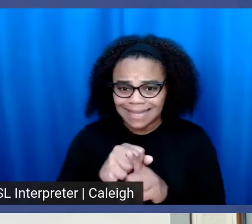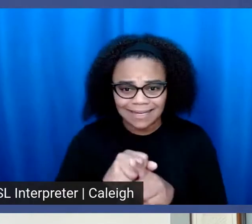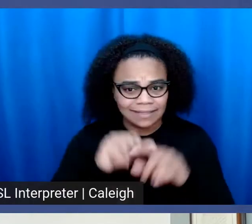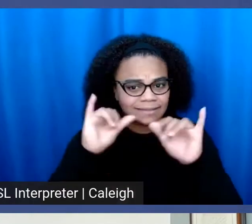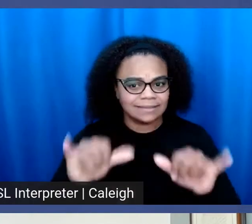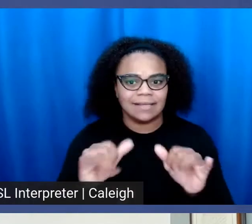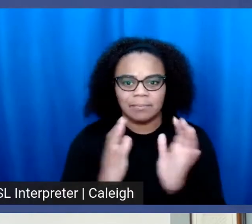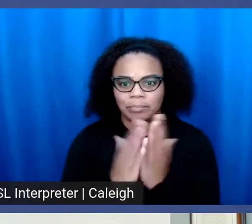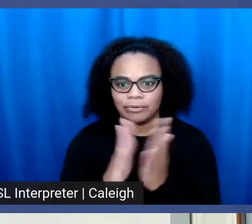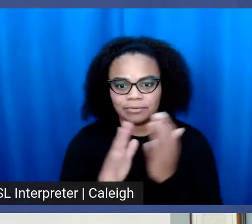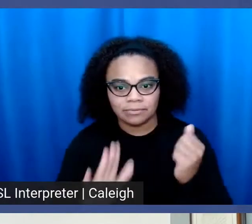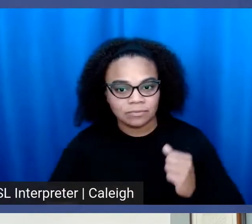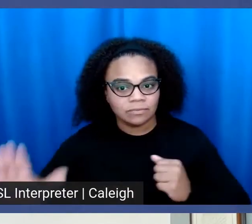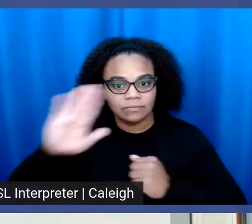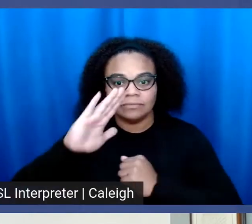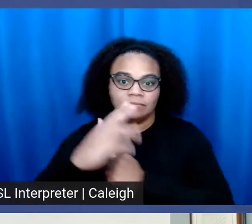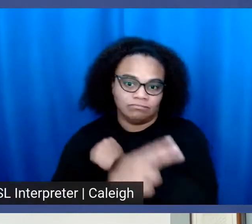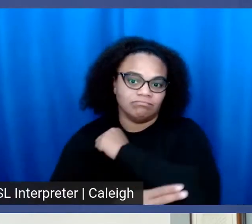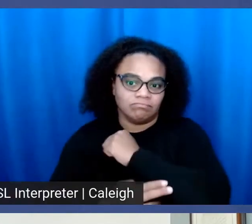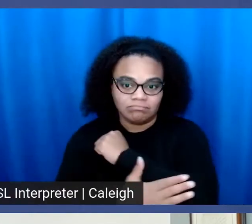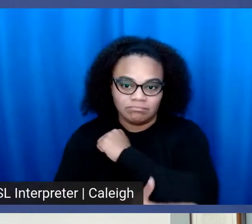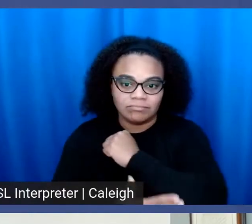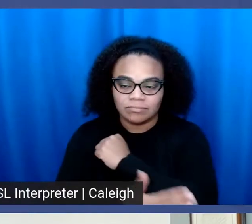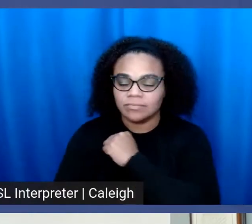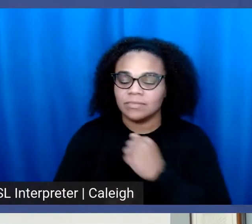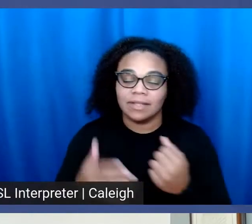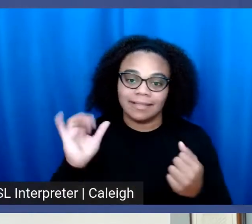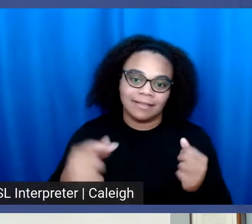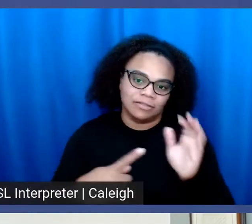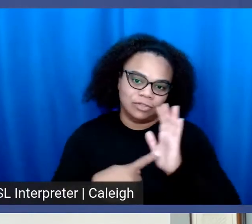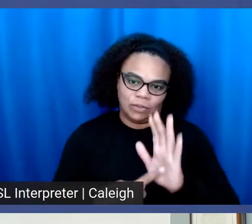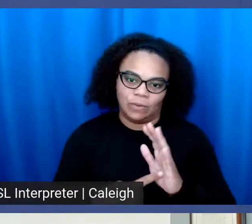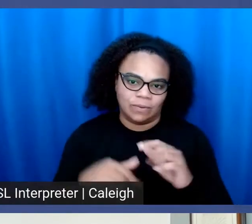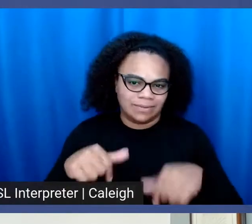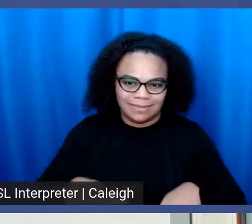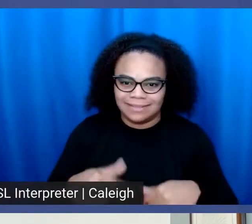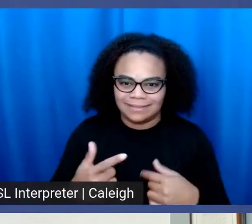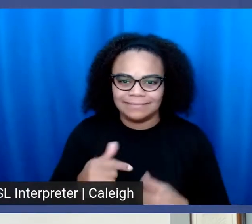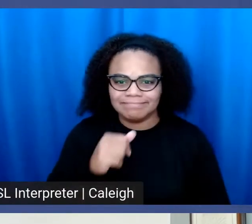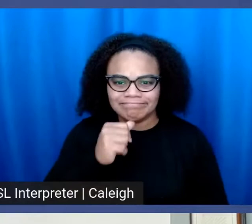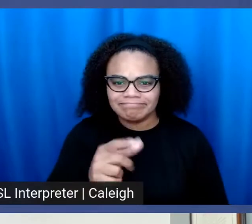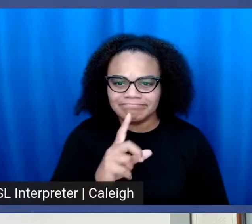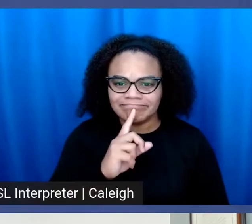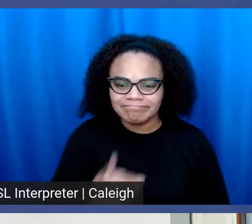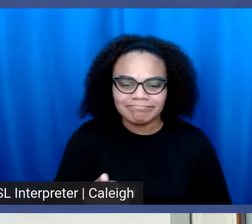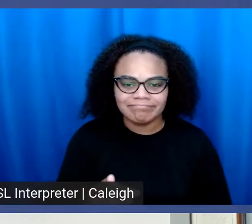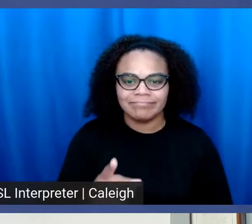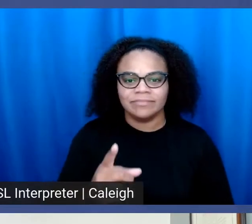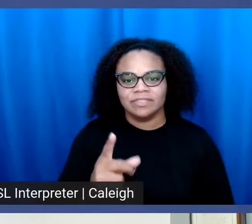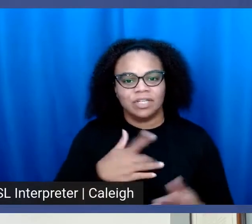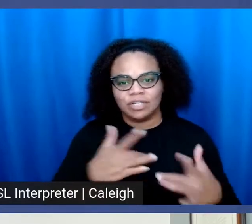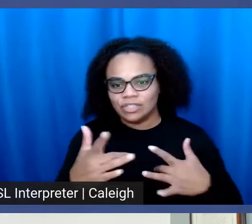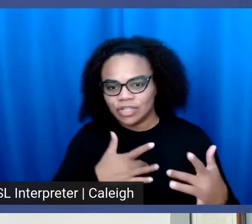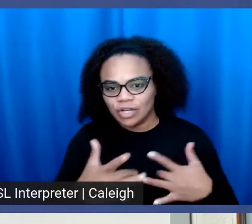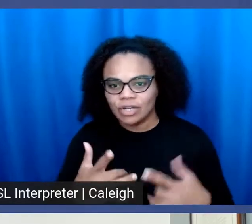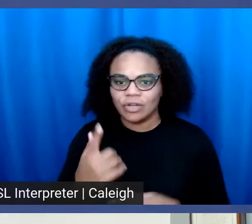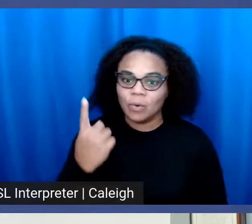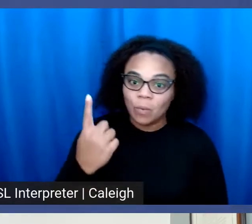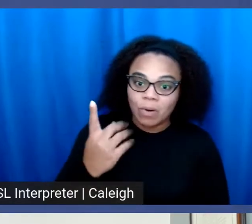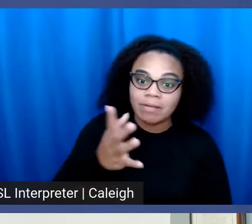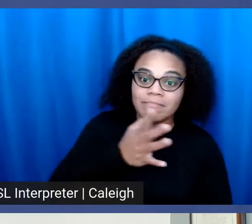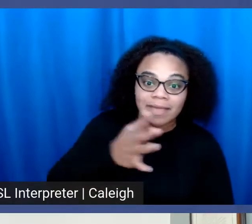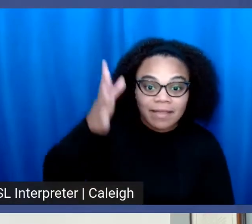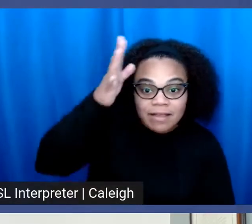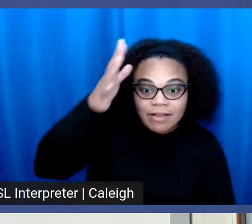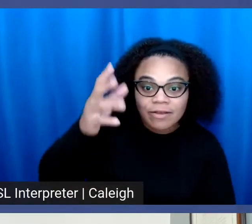nationwide. And that demonstrates that this isn't an organic concern demonstrated by a single parent or